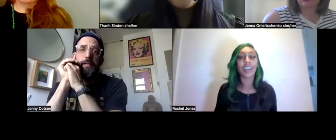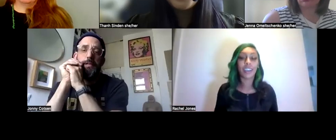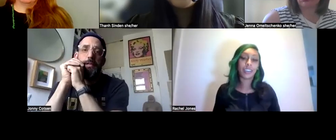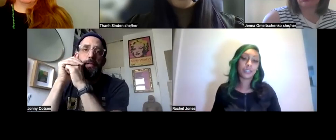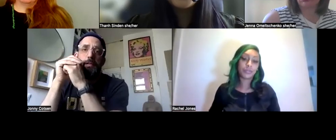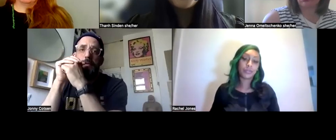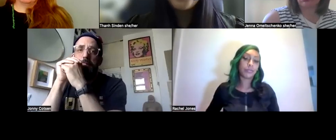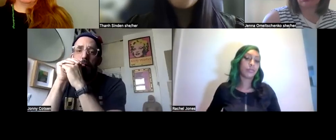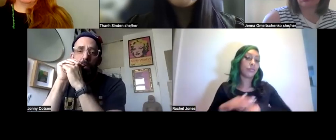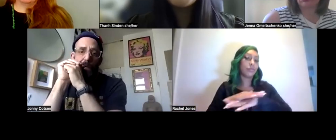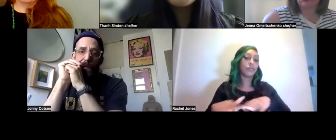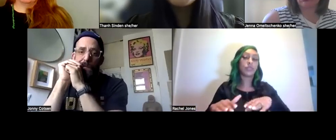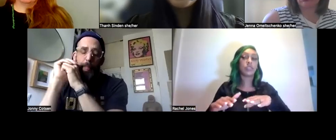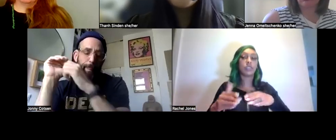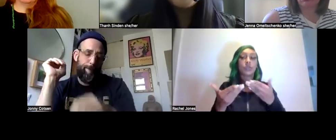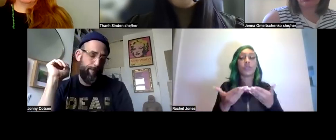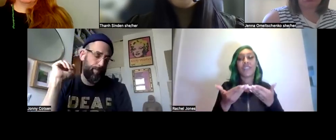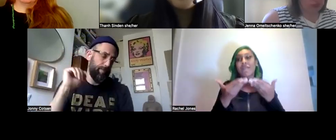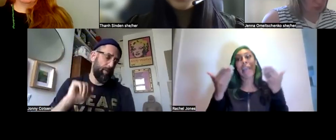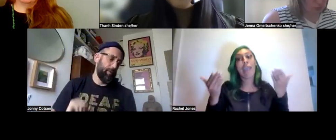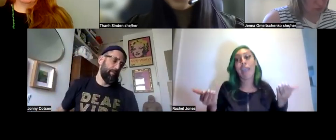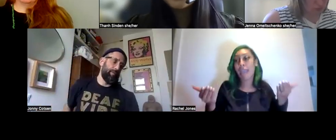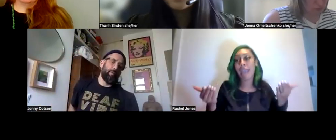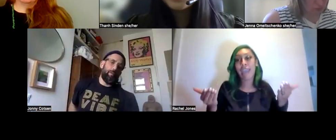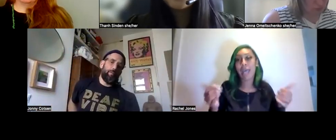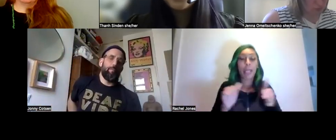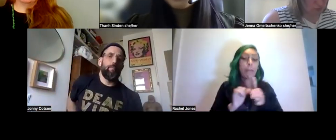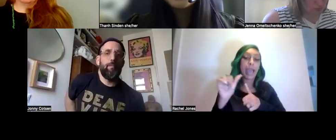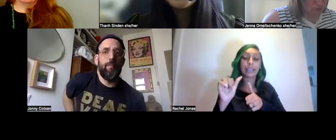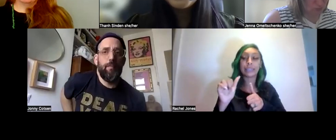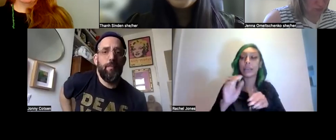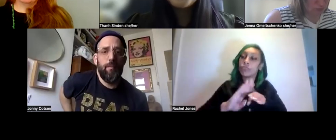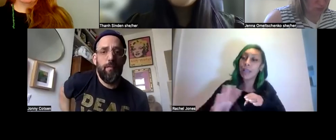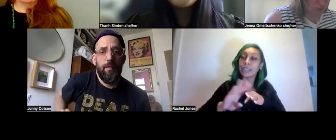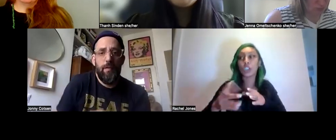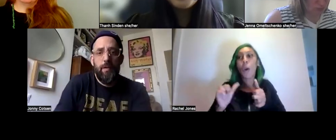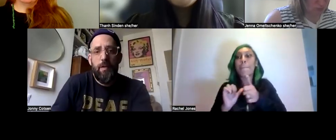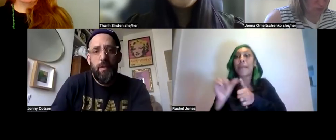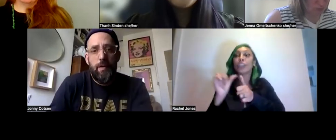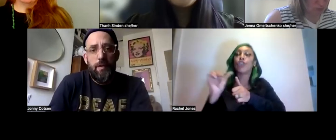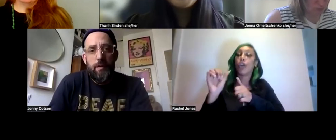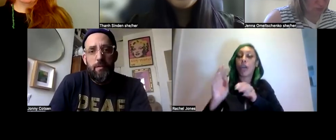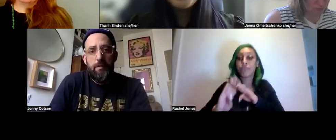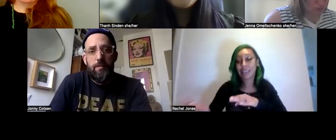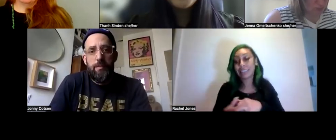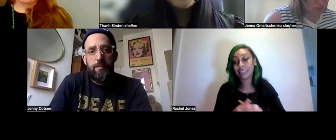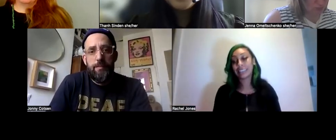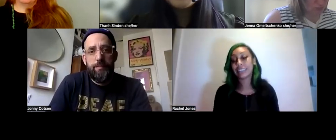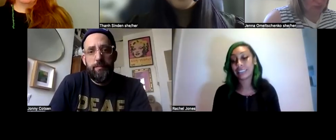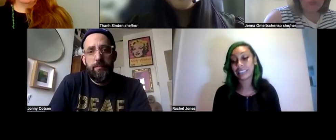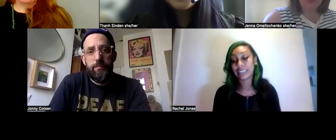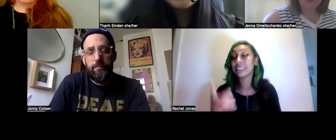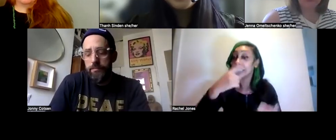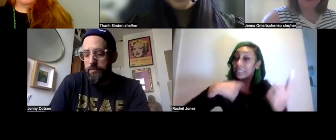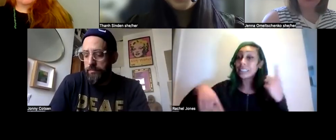and it's not all there in terms of, you know, the best practice or the better practice. But in terms of